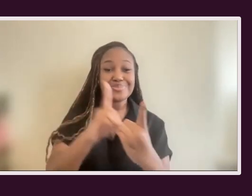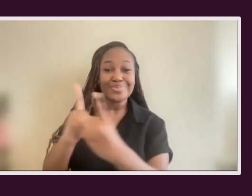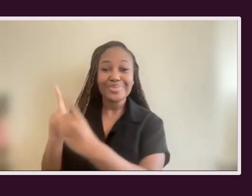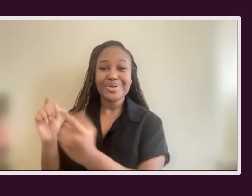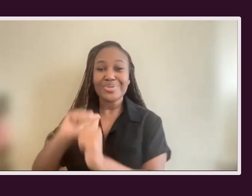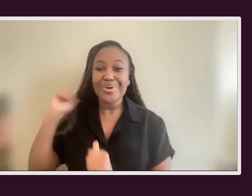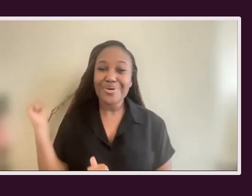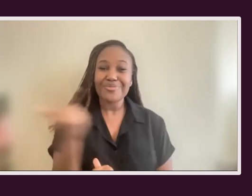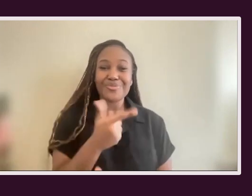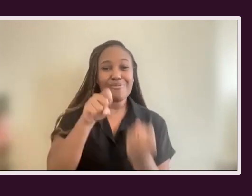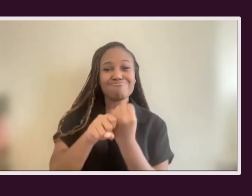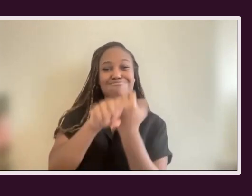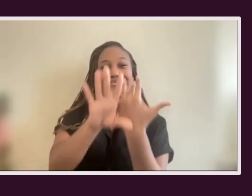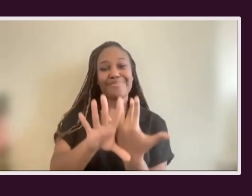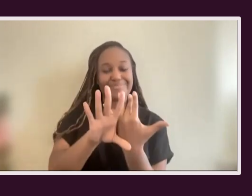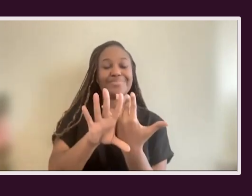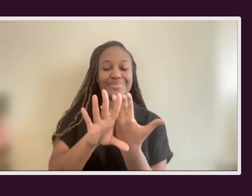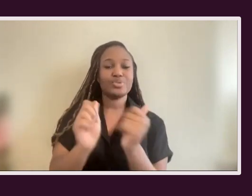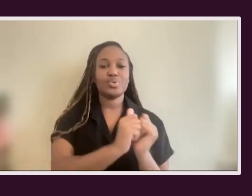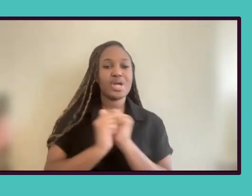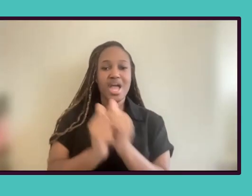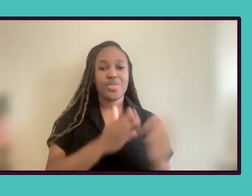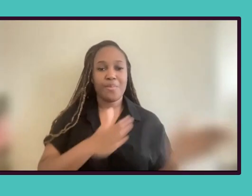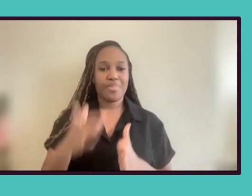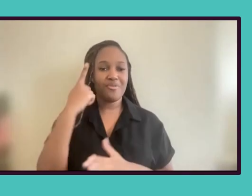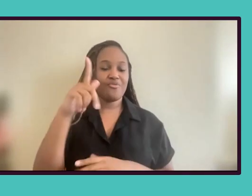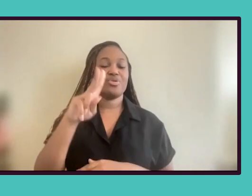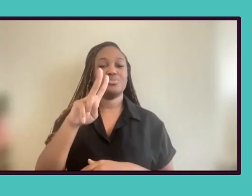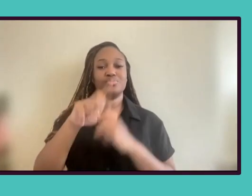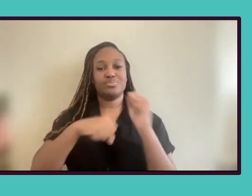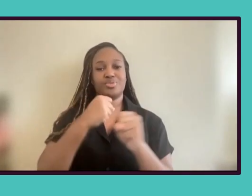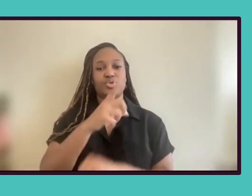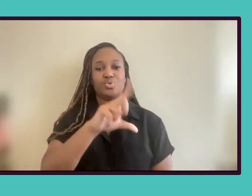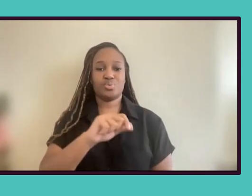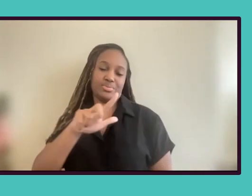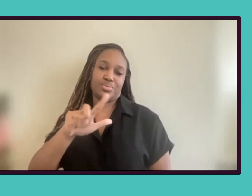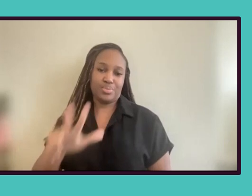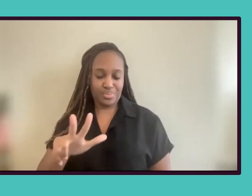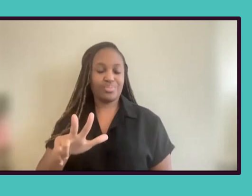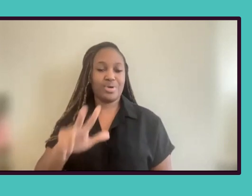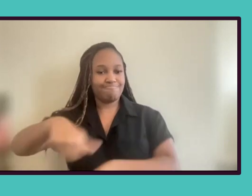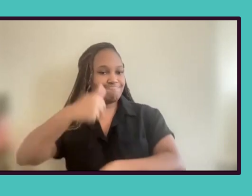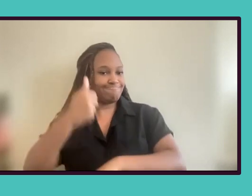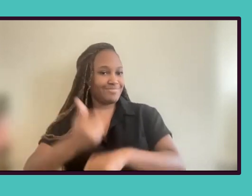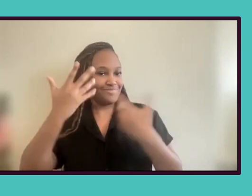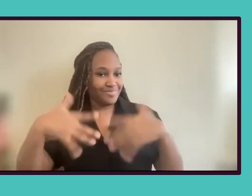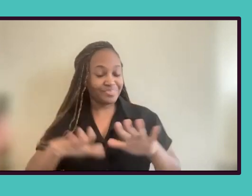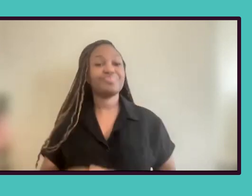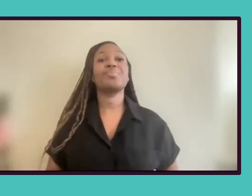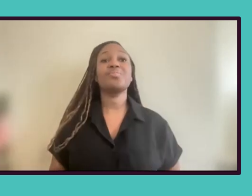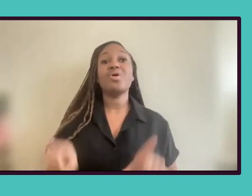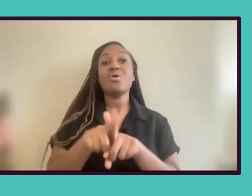latte together and get your 2023 strategy mapped out. Also, dun, dun, dun, dun, dun, DEI